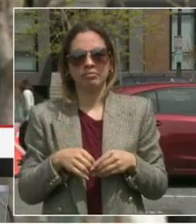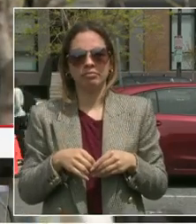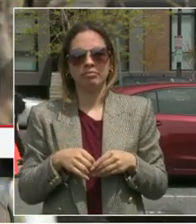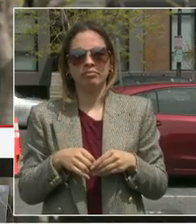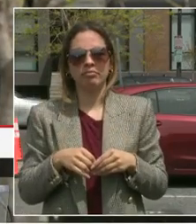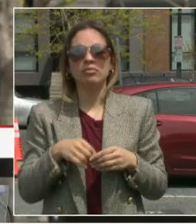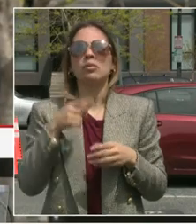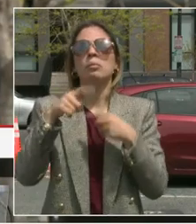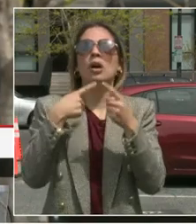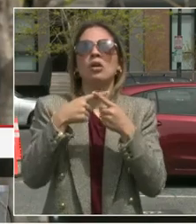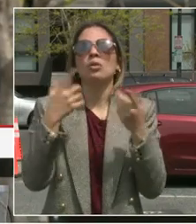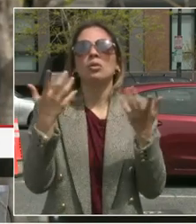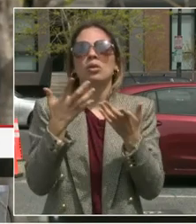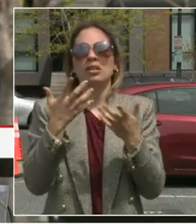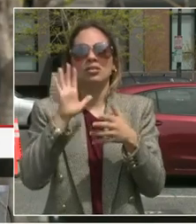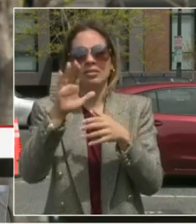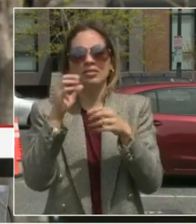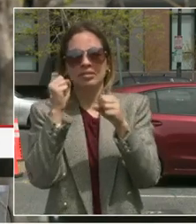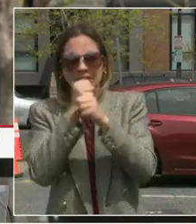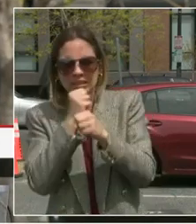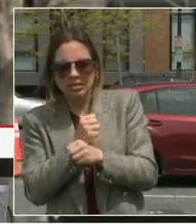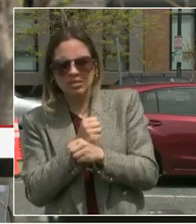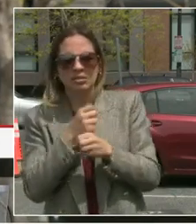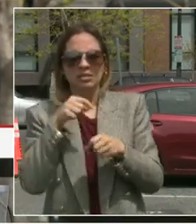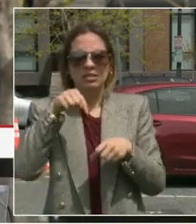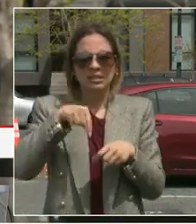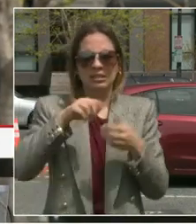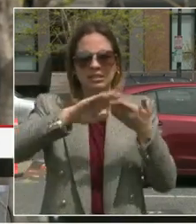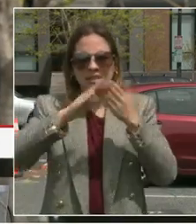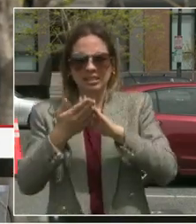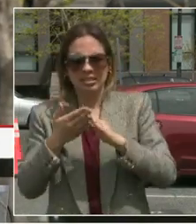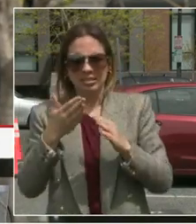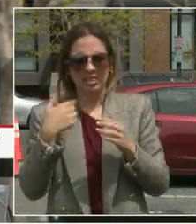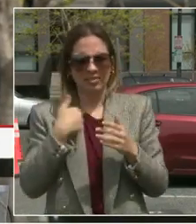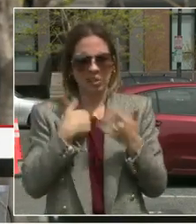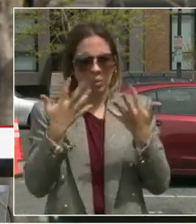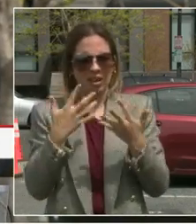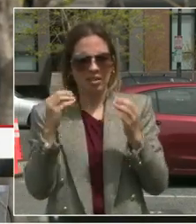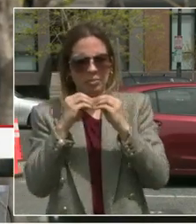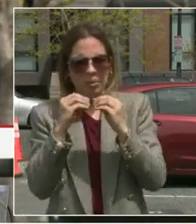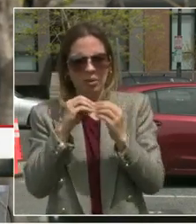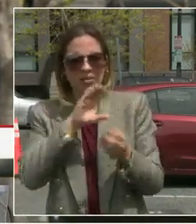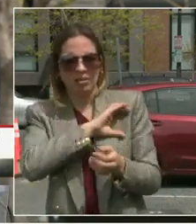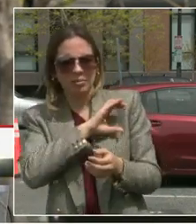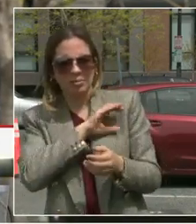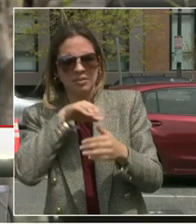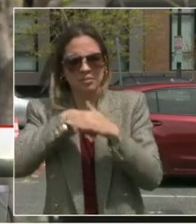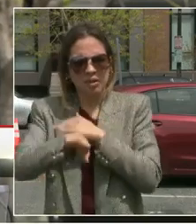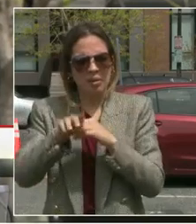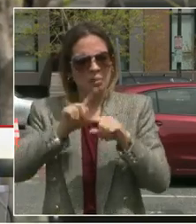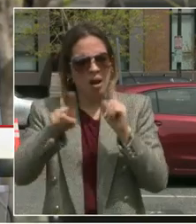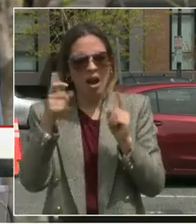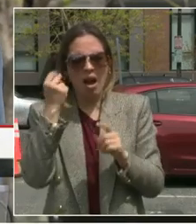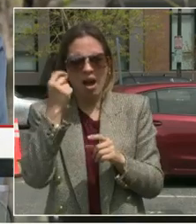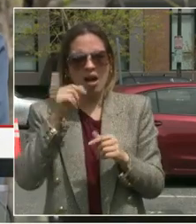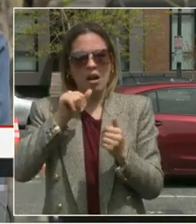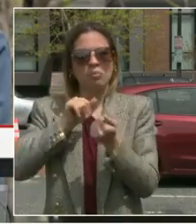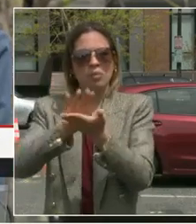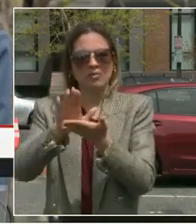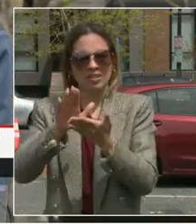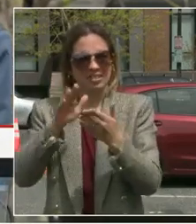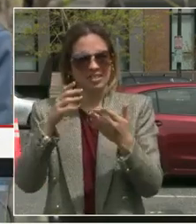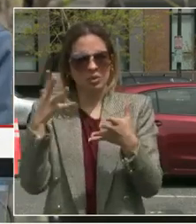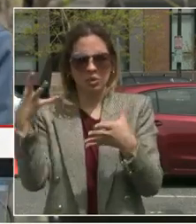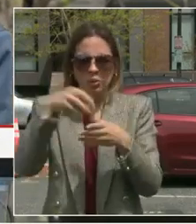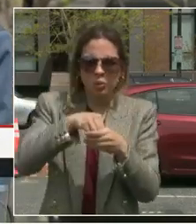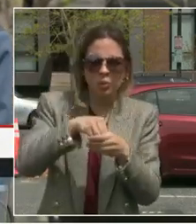currently in the city as we wait for more officers to come in, and especially addressing the young people involved in some of our violent crime